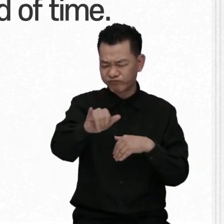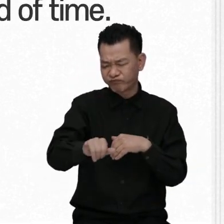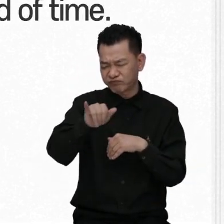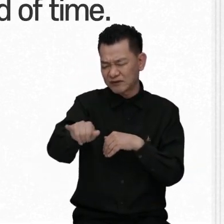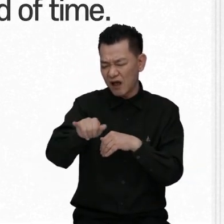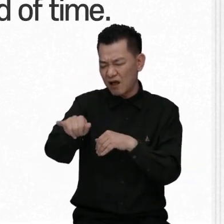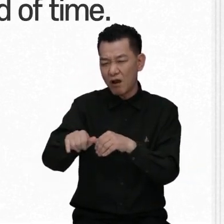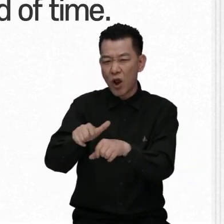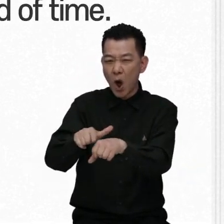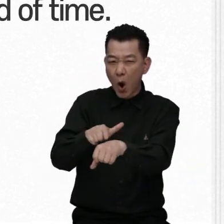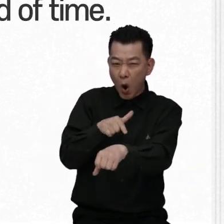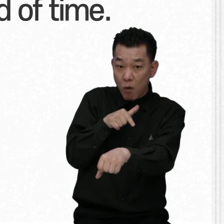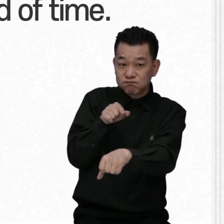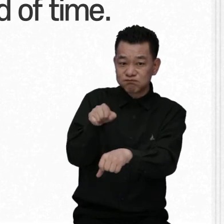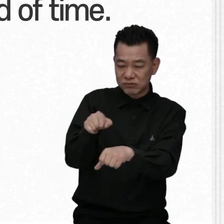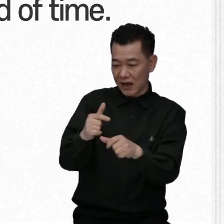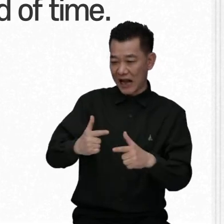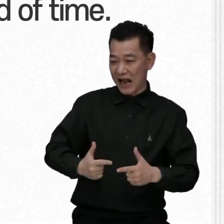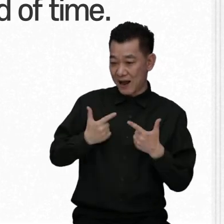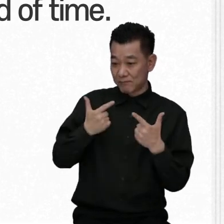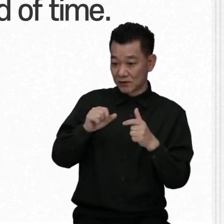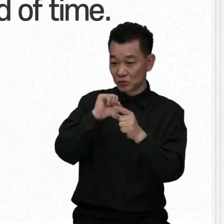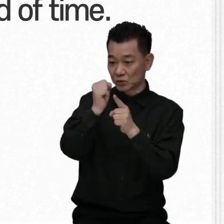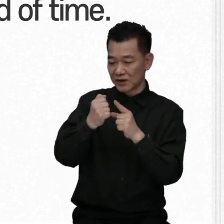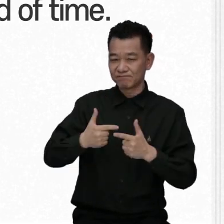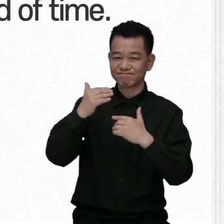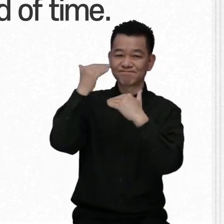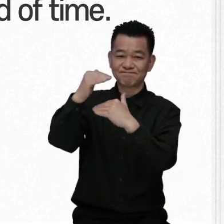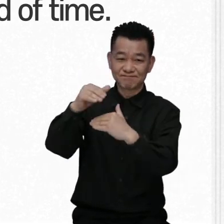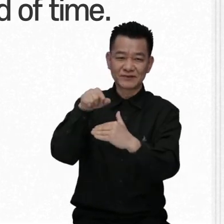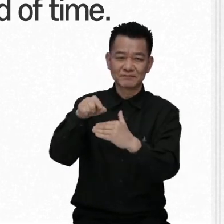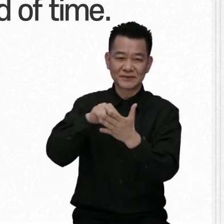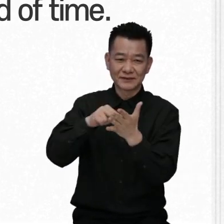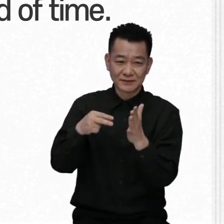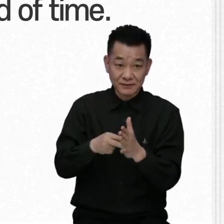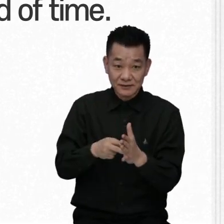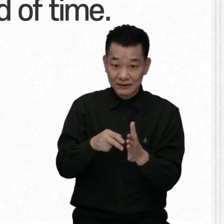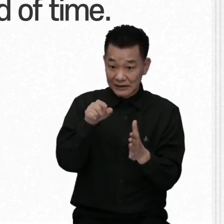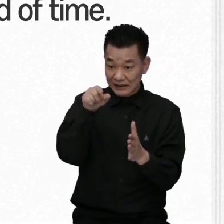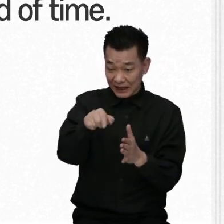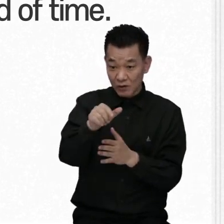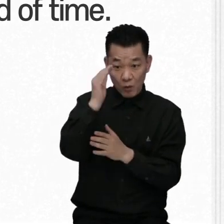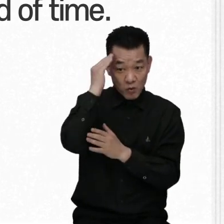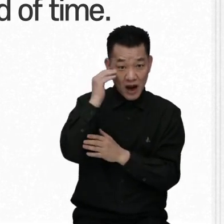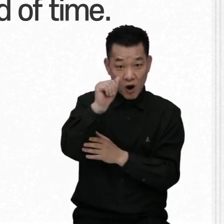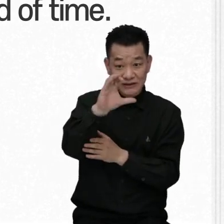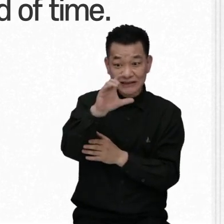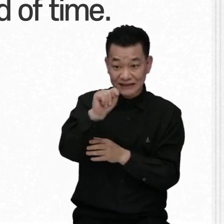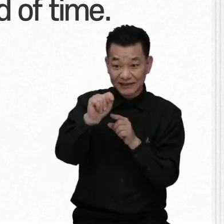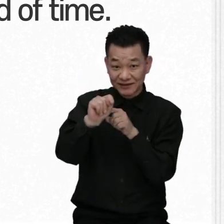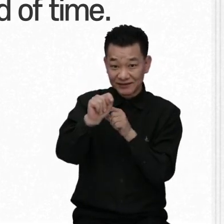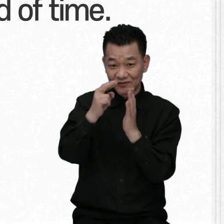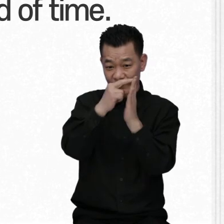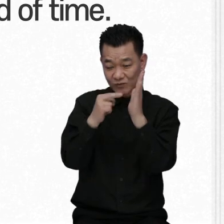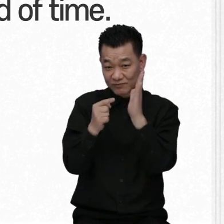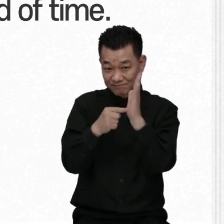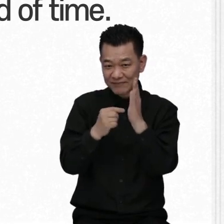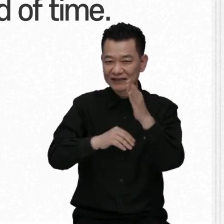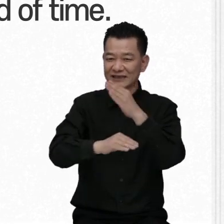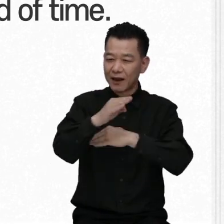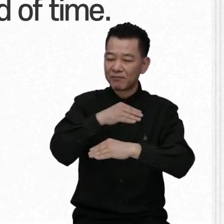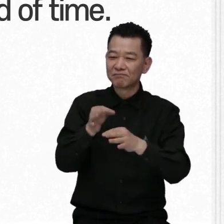substantially hampered by physical or mental disability over a long period of time, in the Act on Welfare of Persons